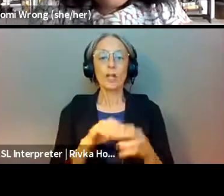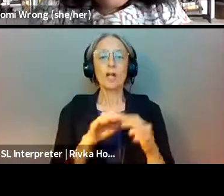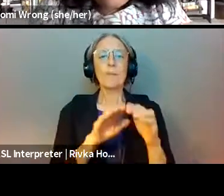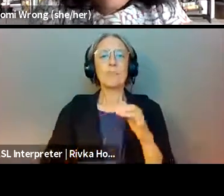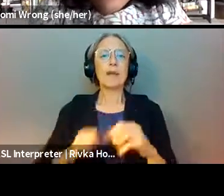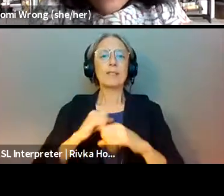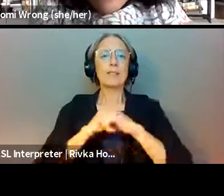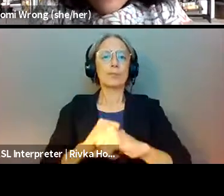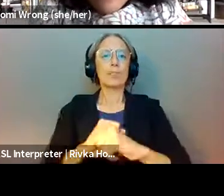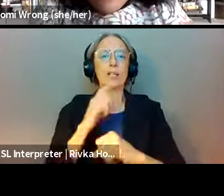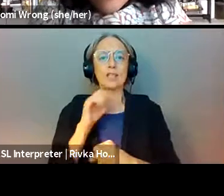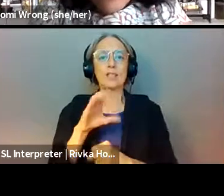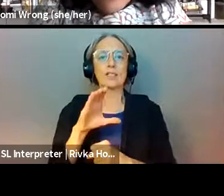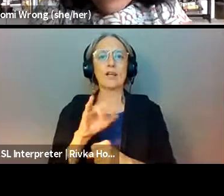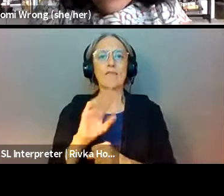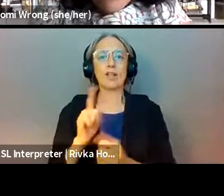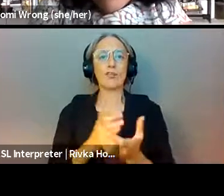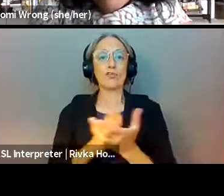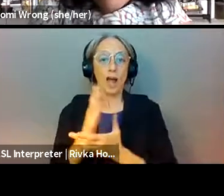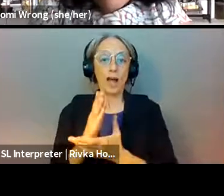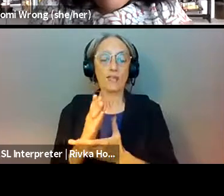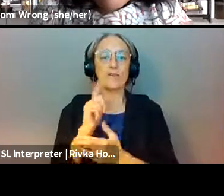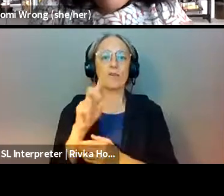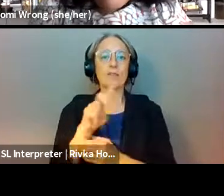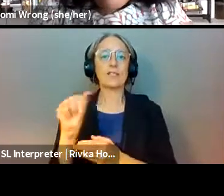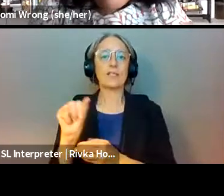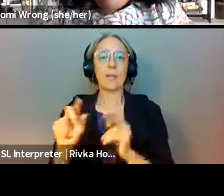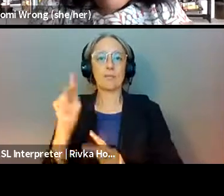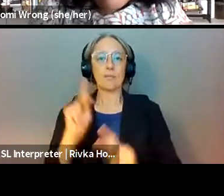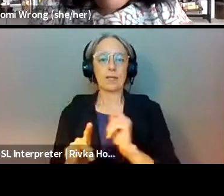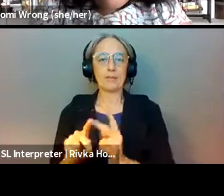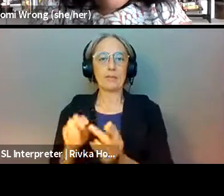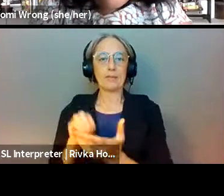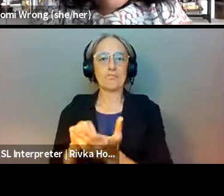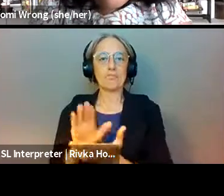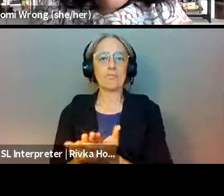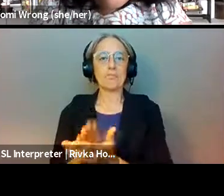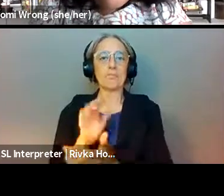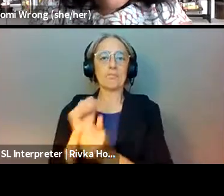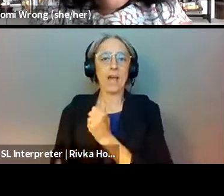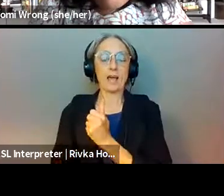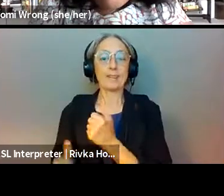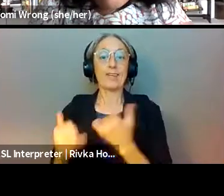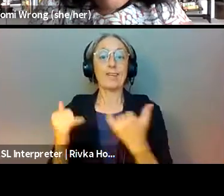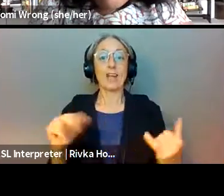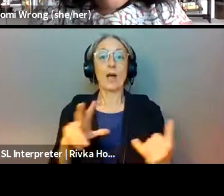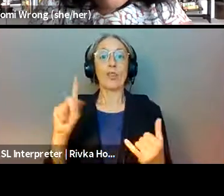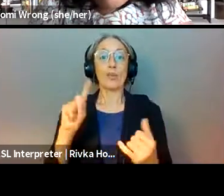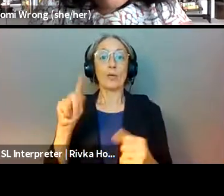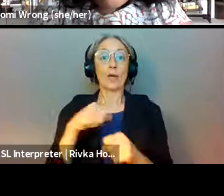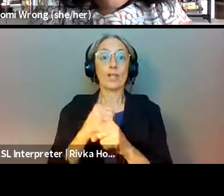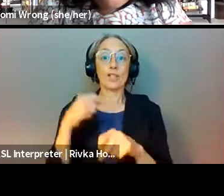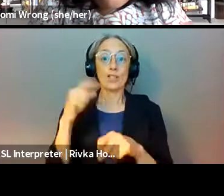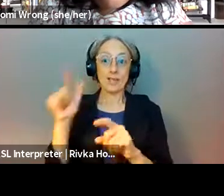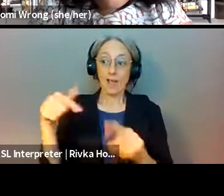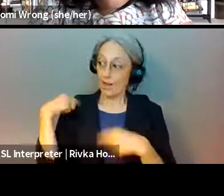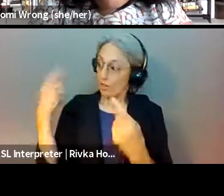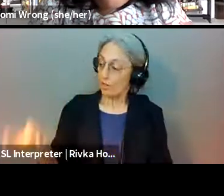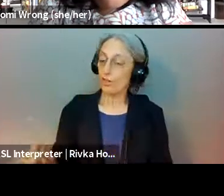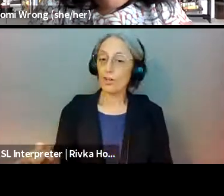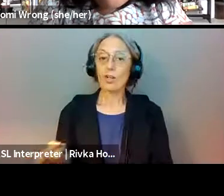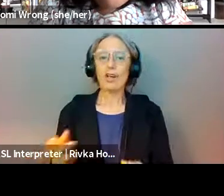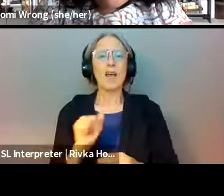protections for disabled people. Now, 31 years later, how does the ADA continue to impact